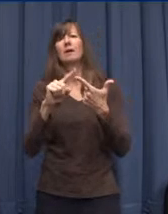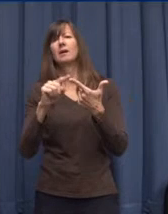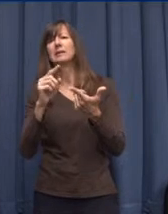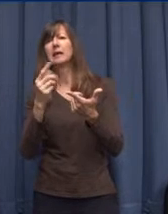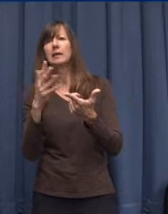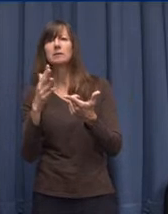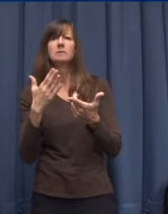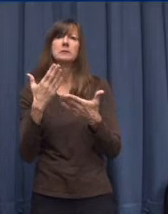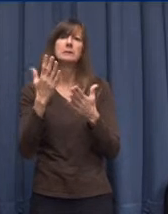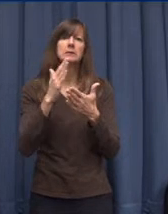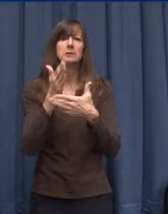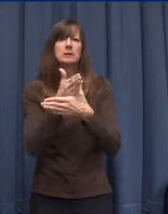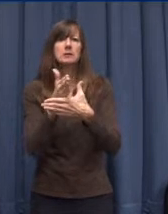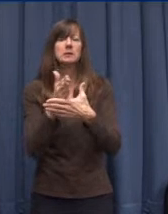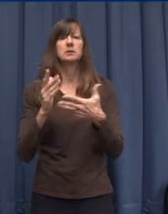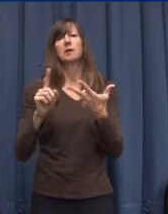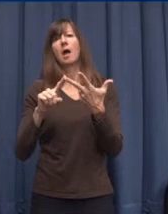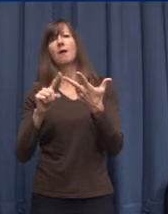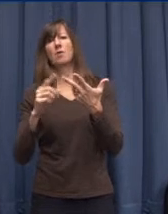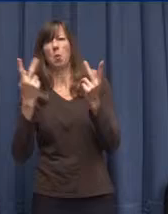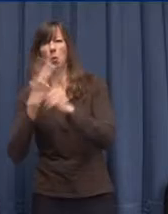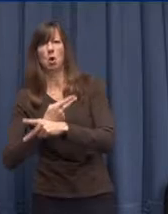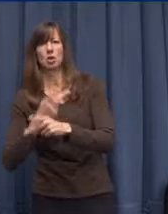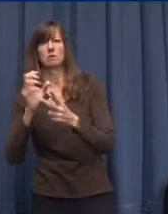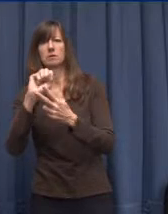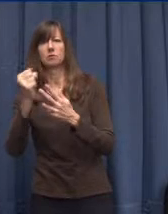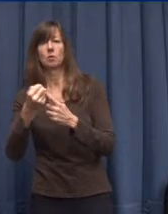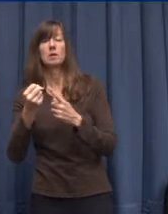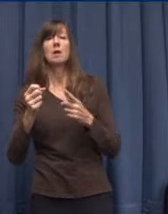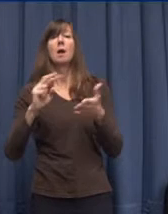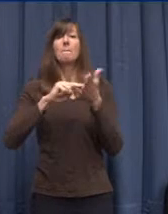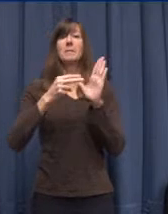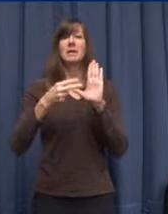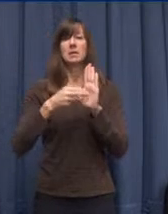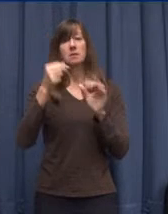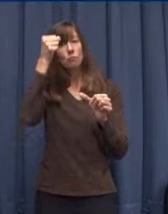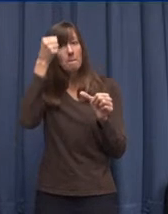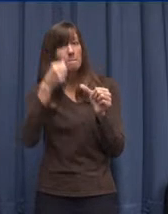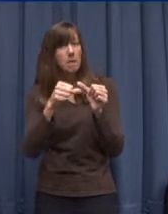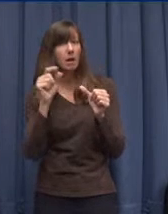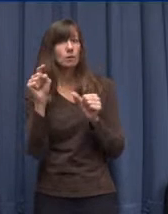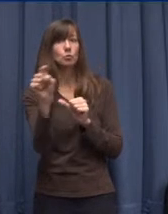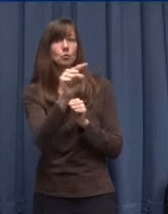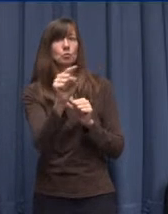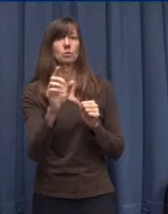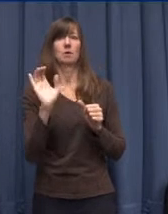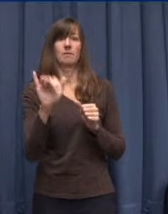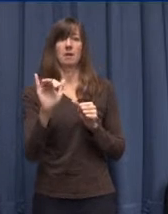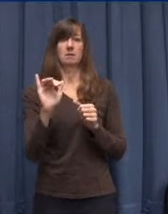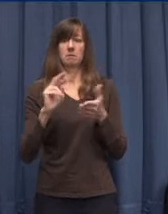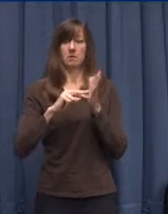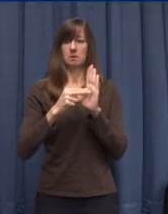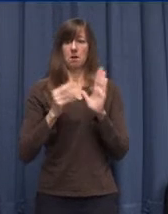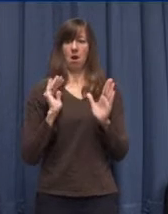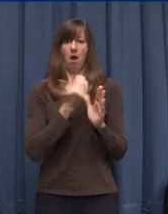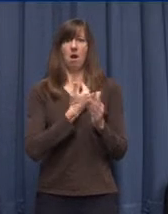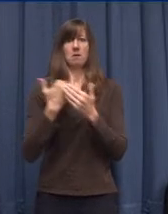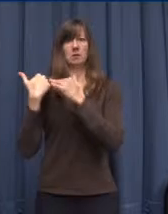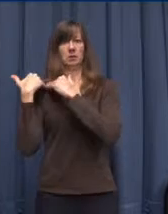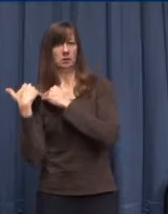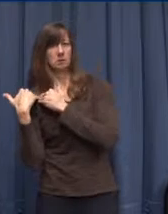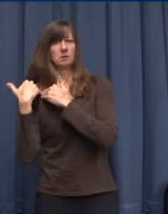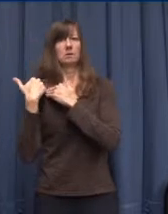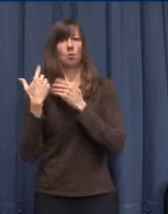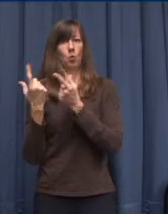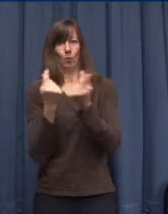that our fate is in our own hands still, and that the decisions we make collectively and individually very